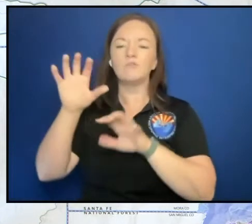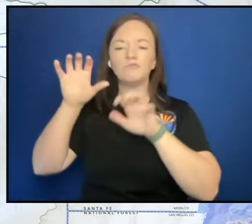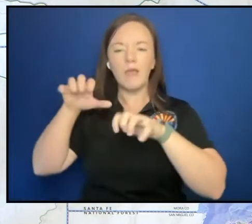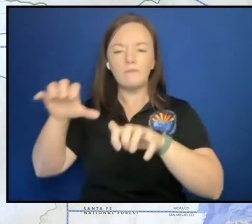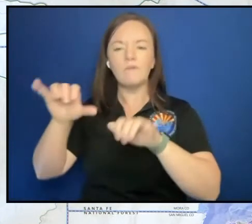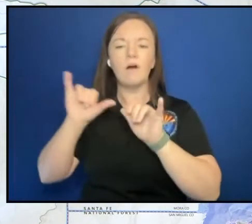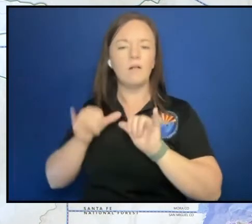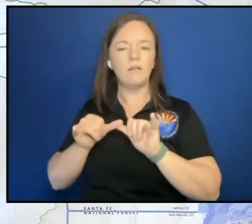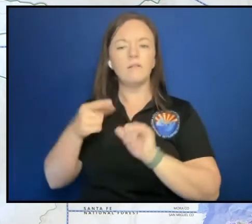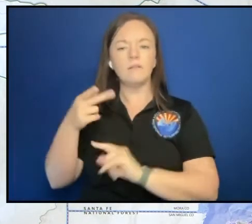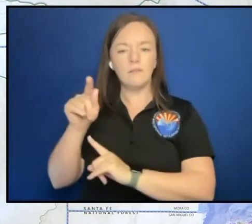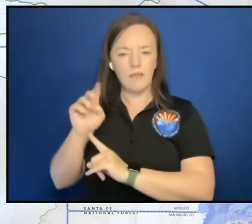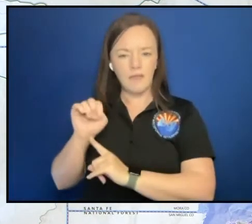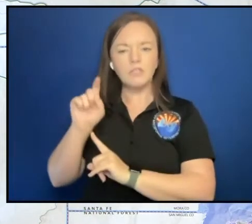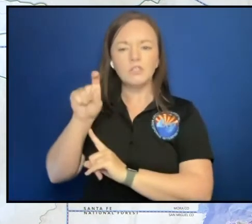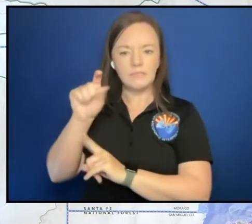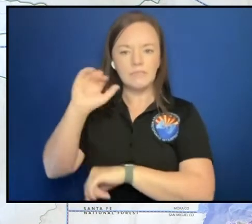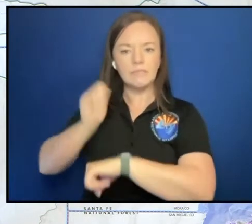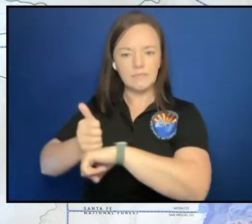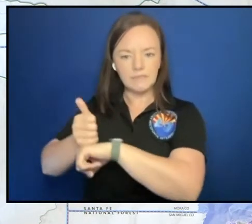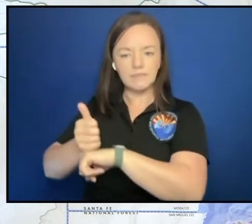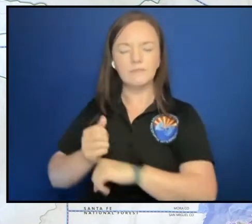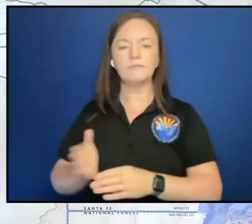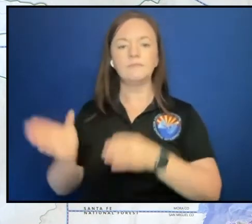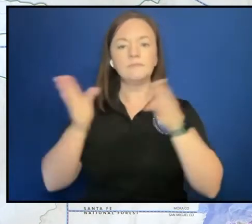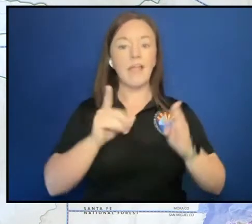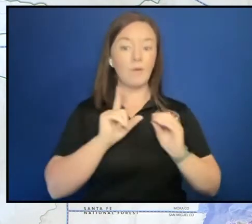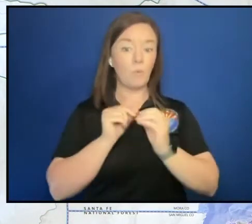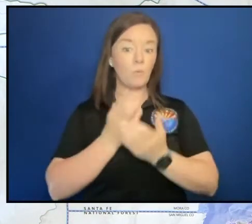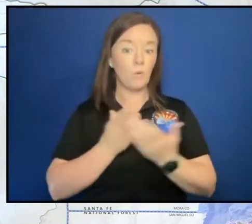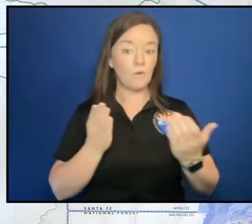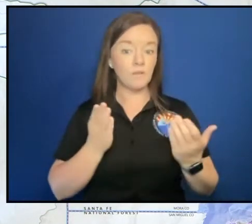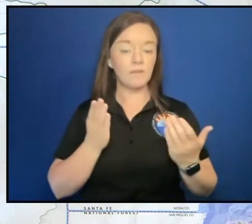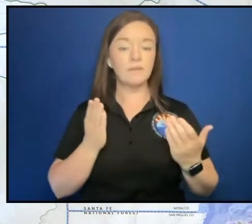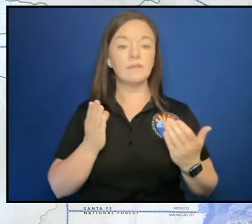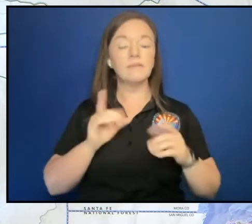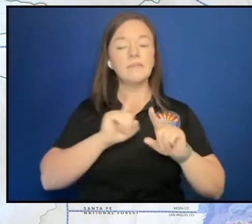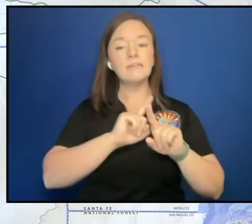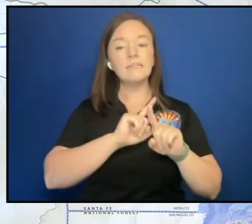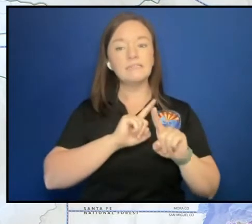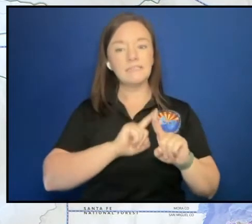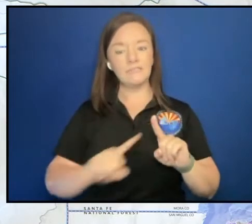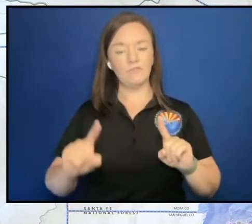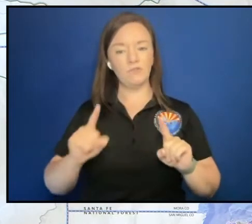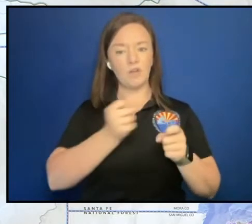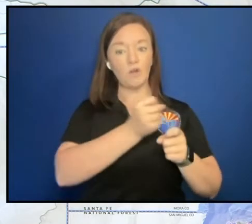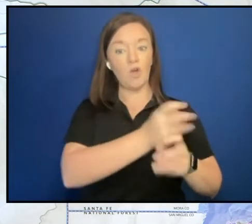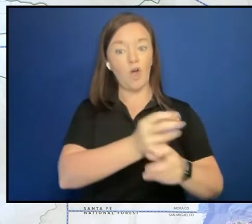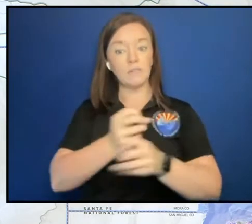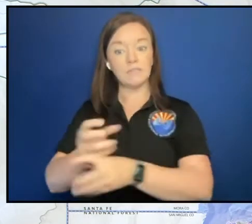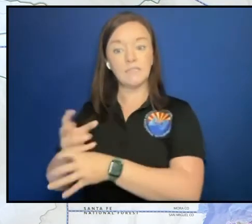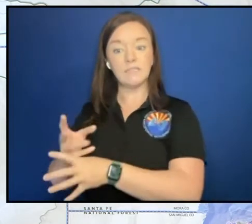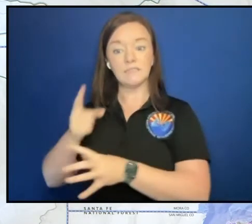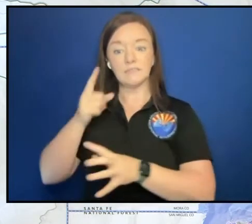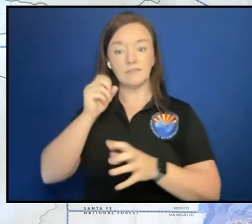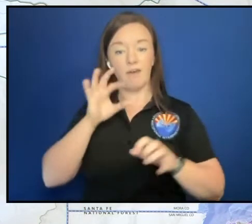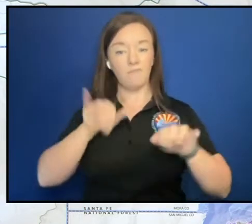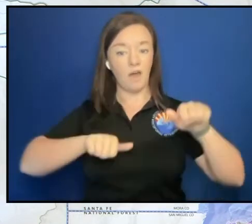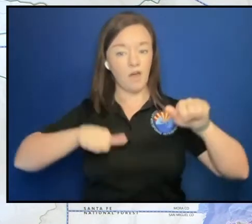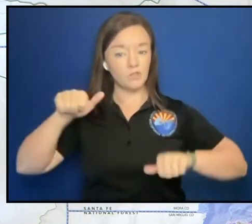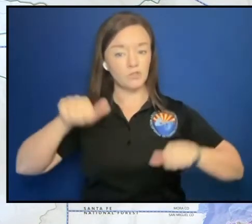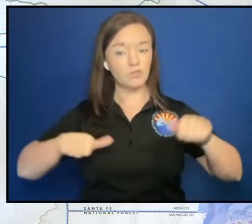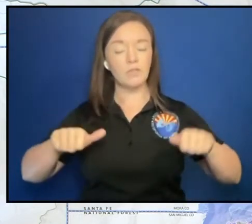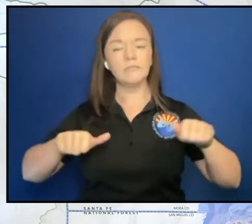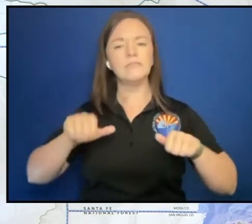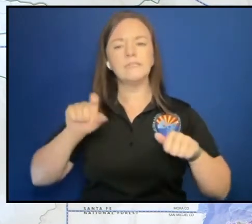And when you have a lot of, one more thing is that different sources of uncertainty call for different approaches. So if there's